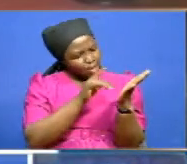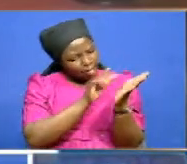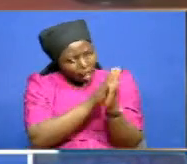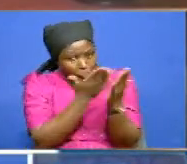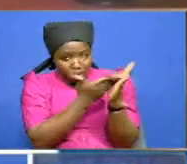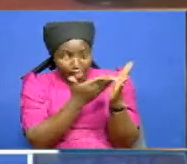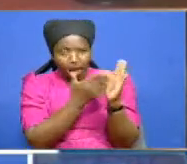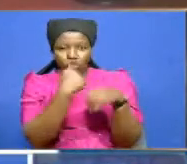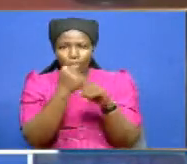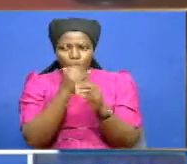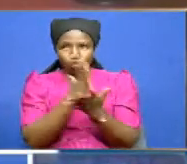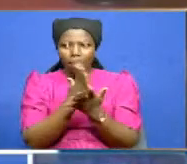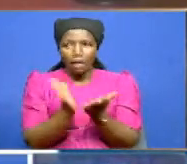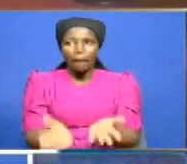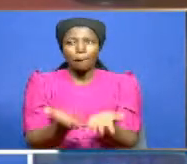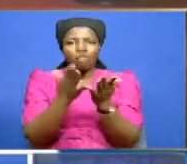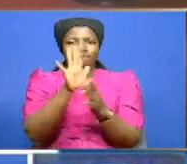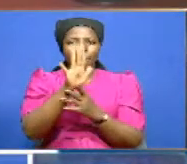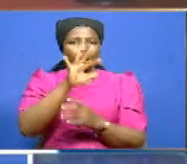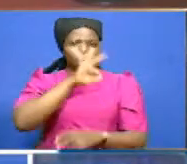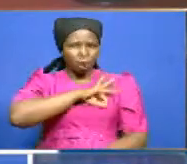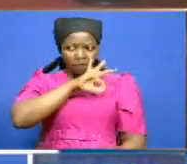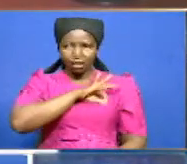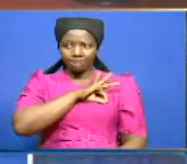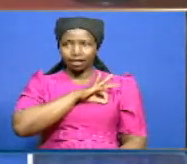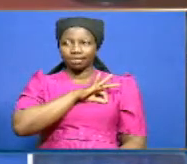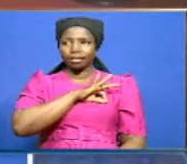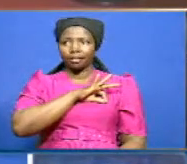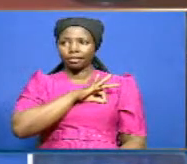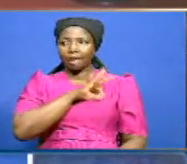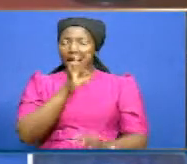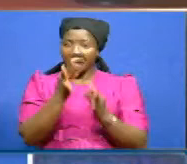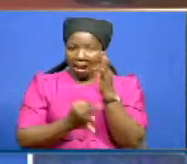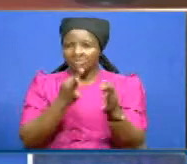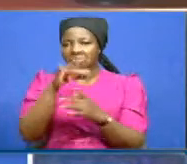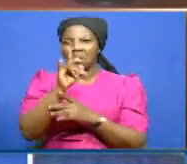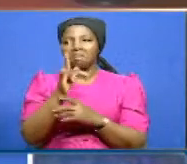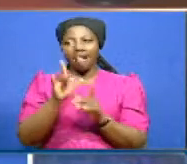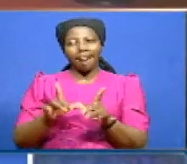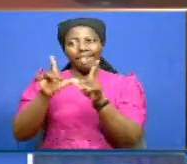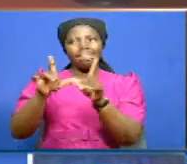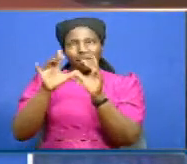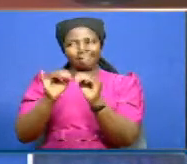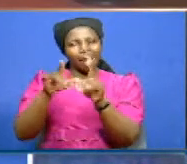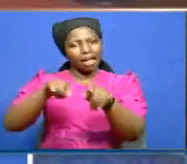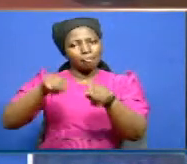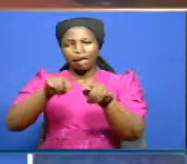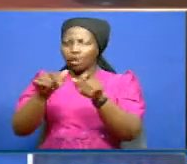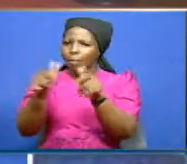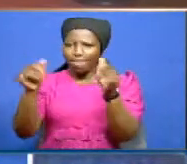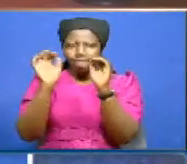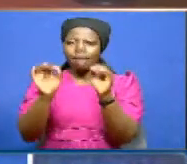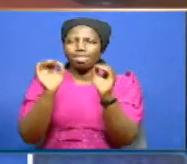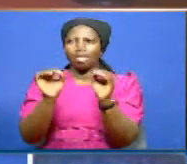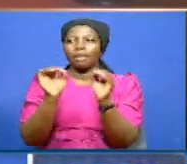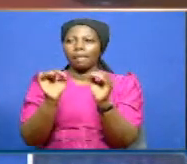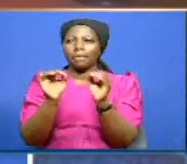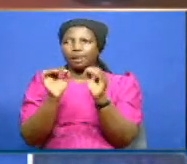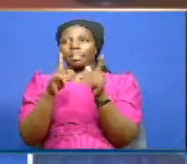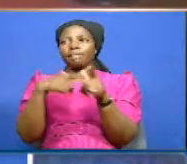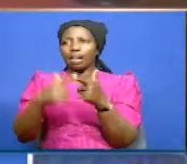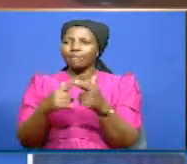that they enhance their profits. And if they are not licensed and managed properly,